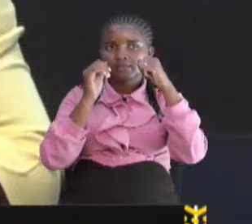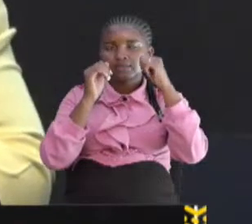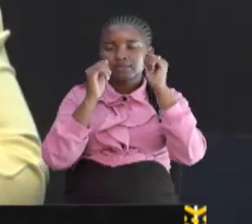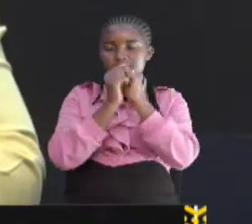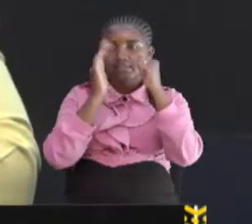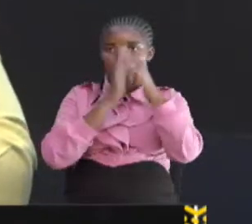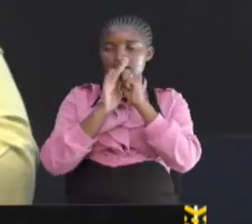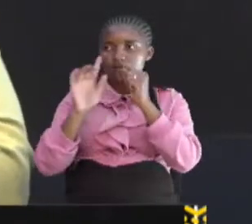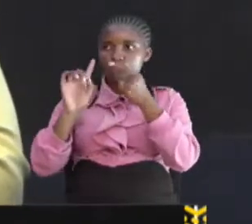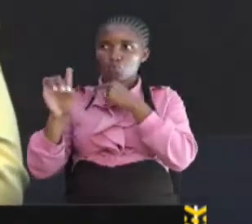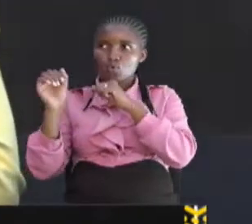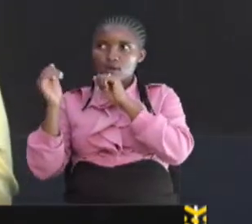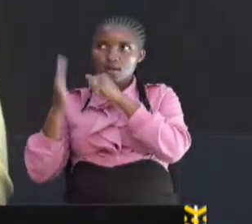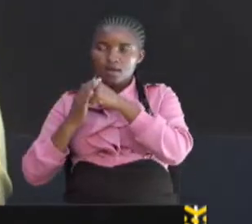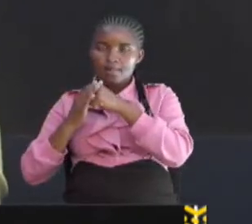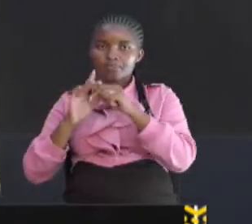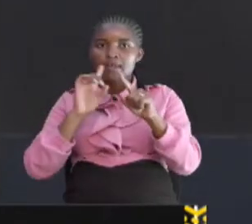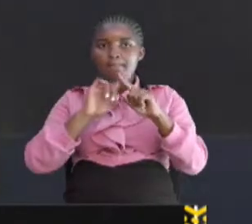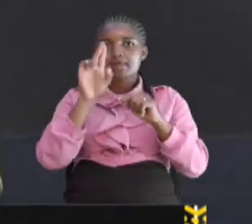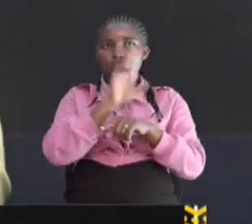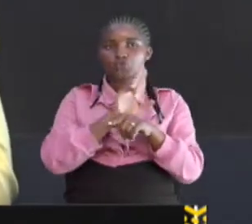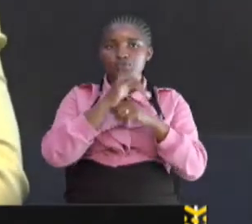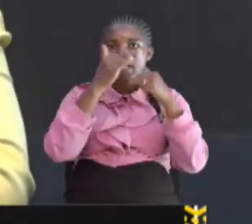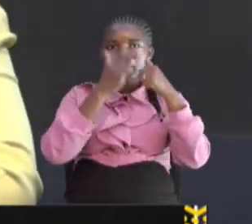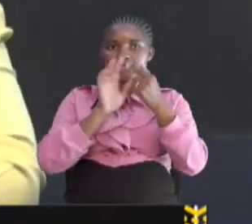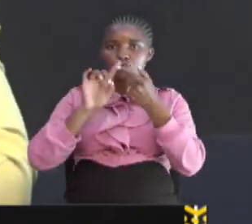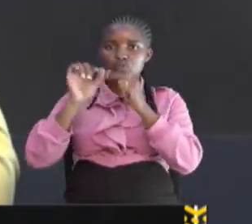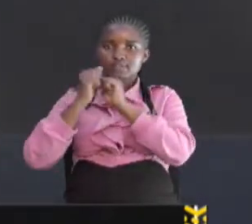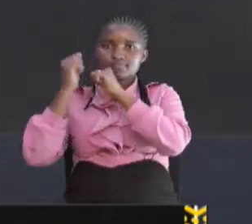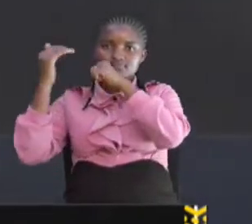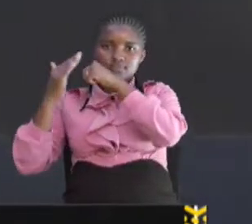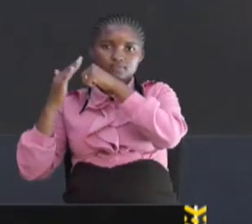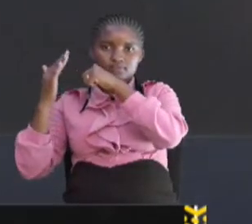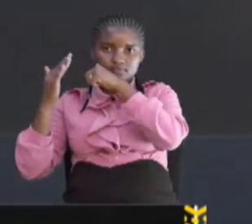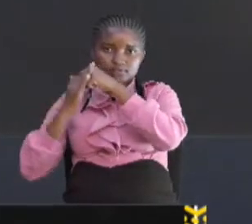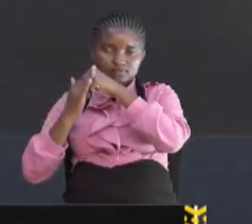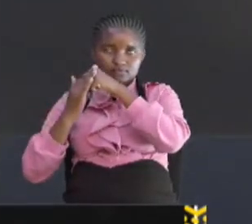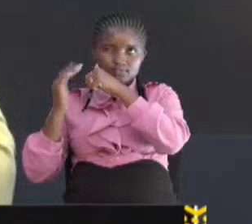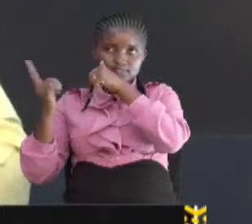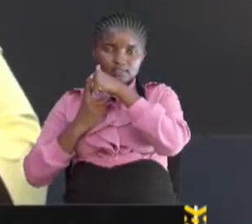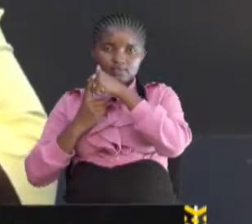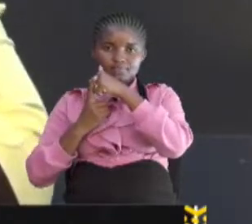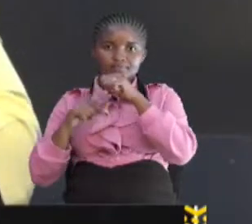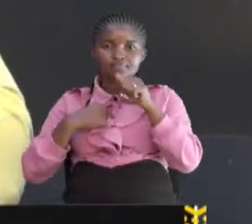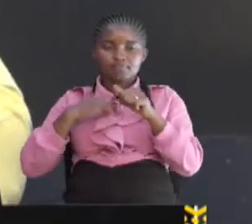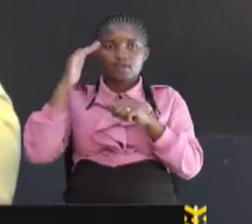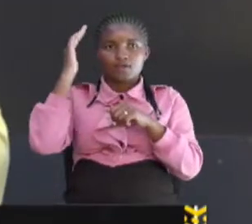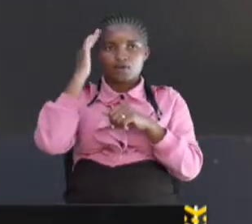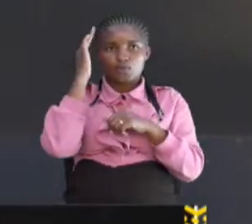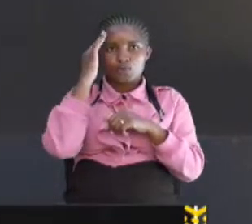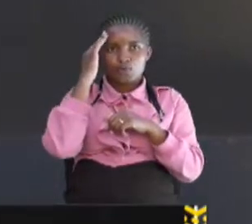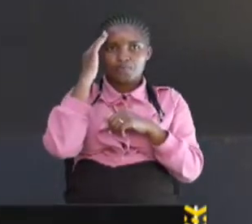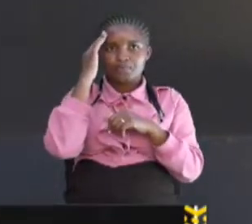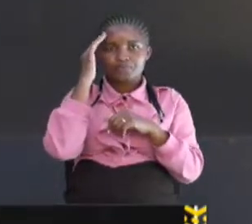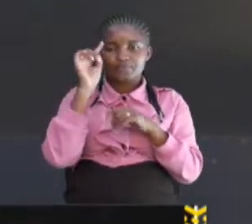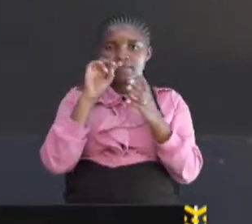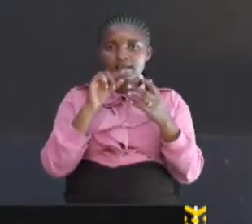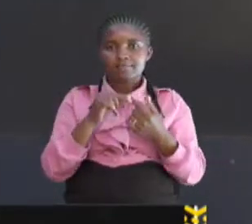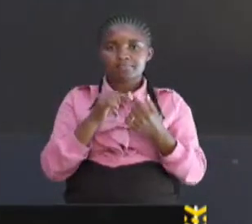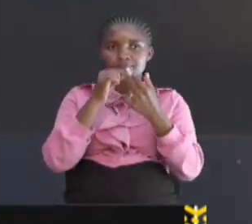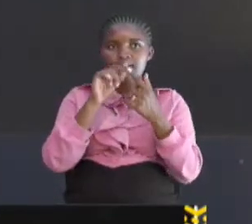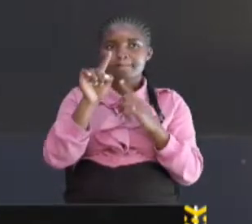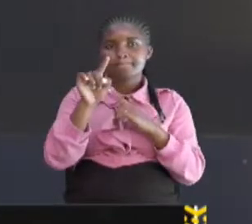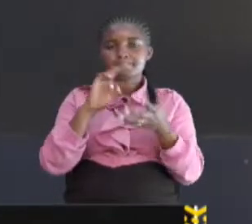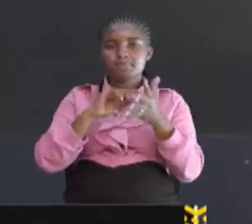9:16. I'm sure the technicalities of that would, settle in with most filmmakers. So, but essentially, in basic